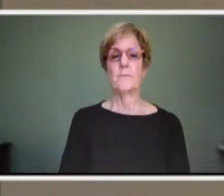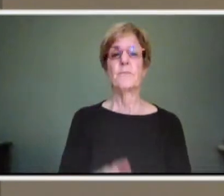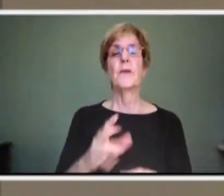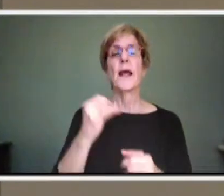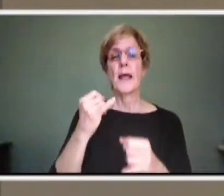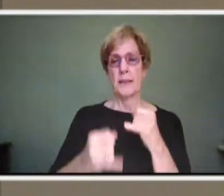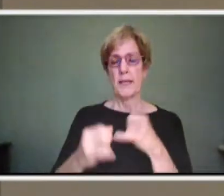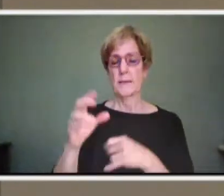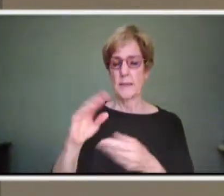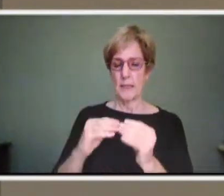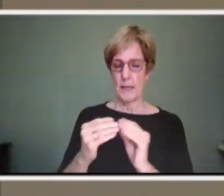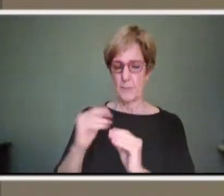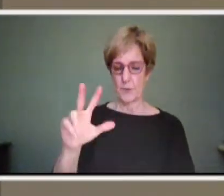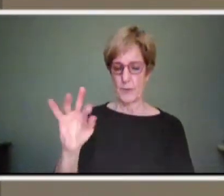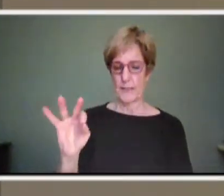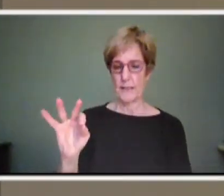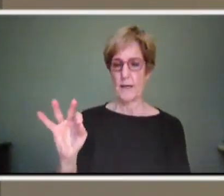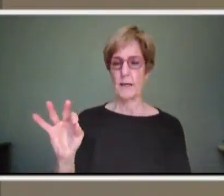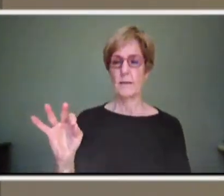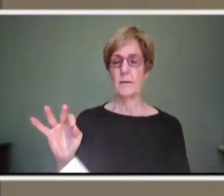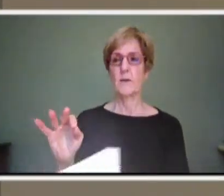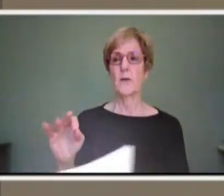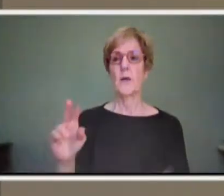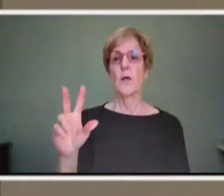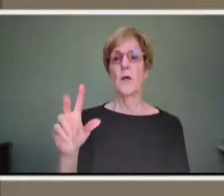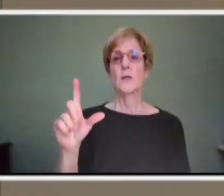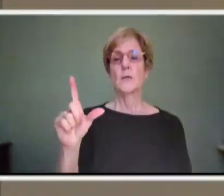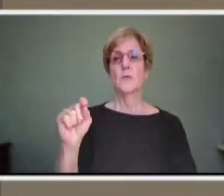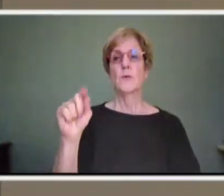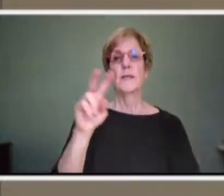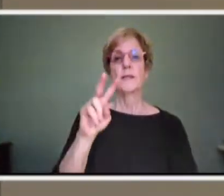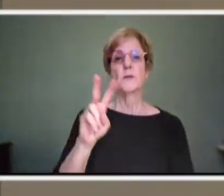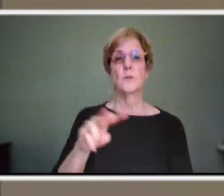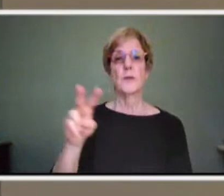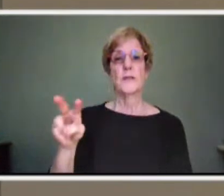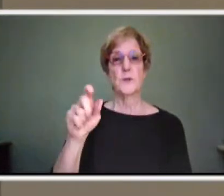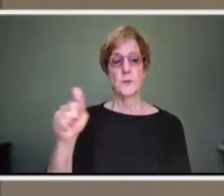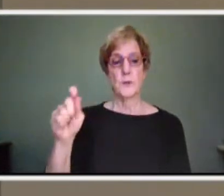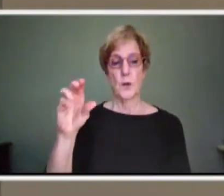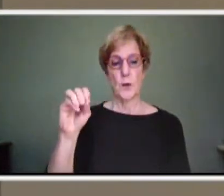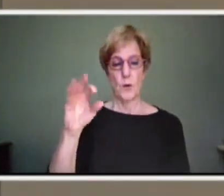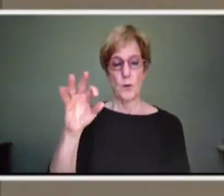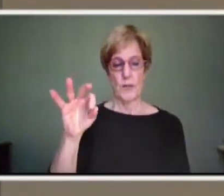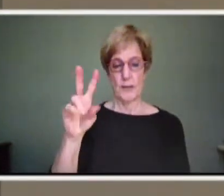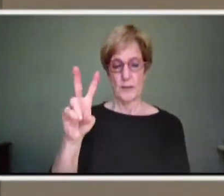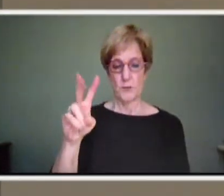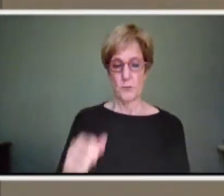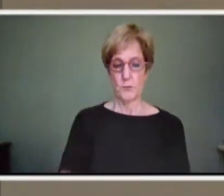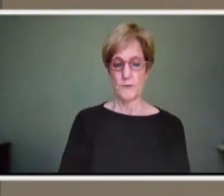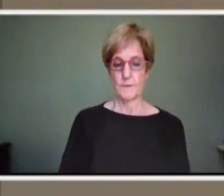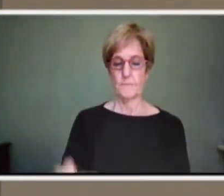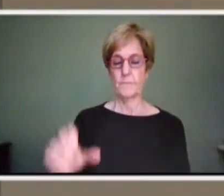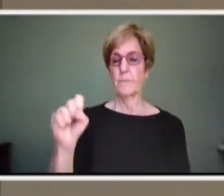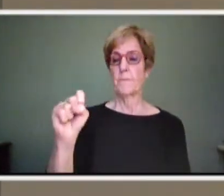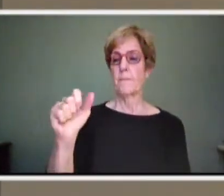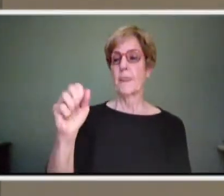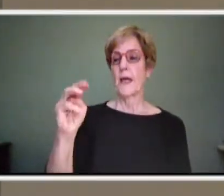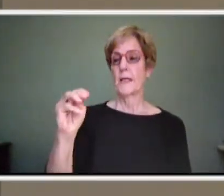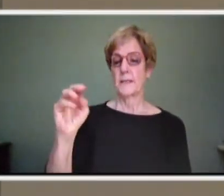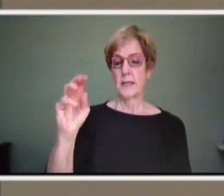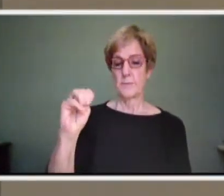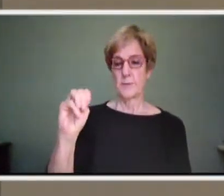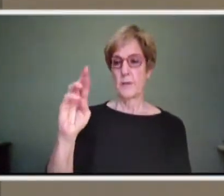item number 39, 2022-092, by Sam Smart, for for